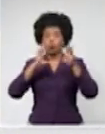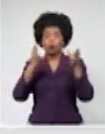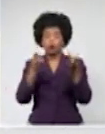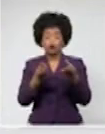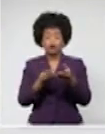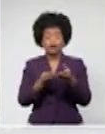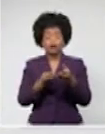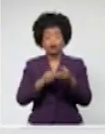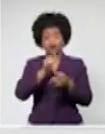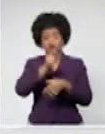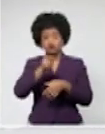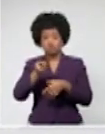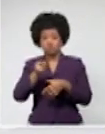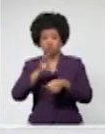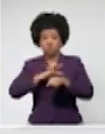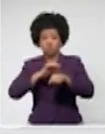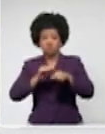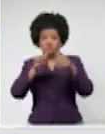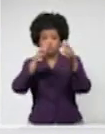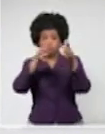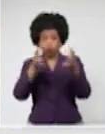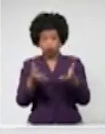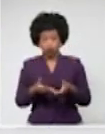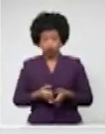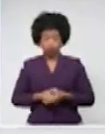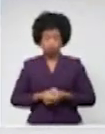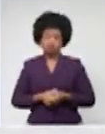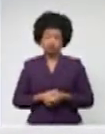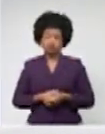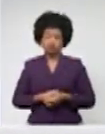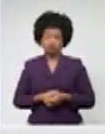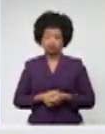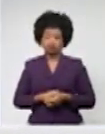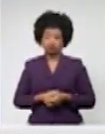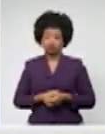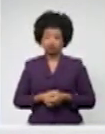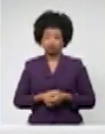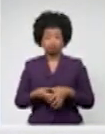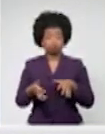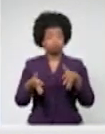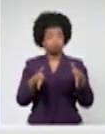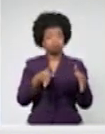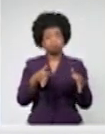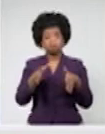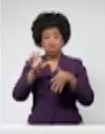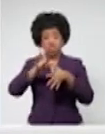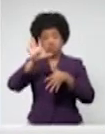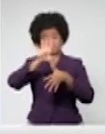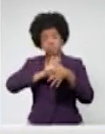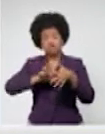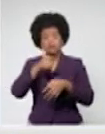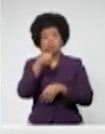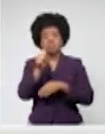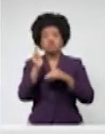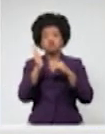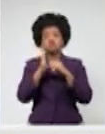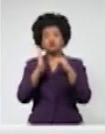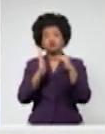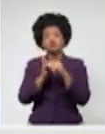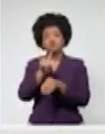a 54.01% of worldwide diagnosed cases and accumulates more than 10 million infected